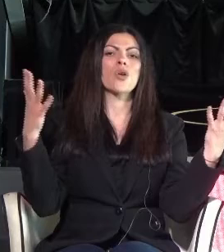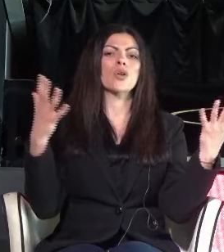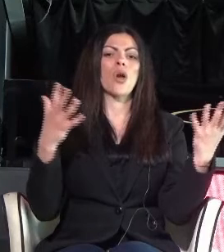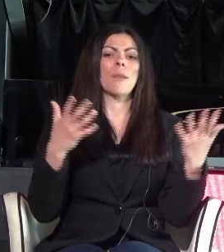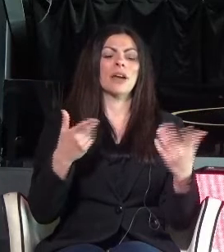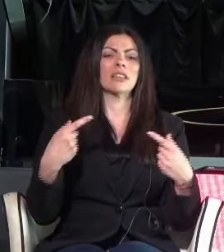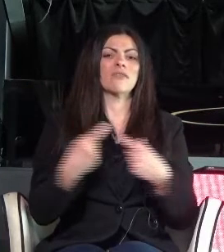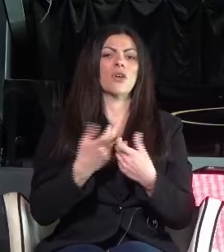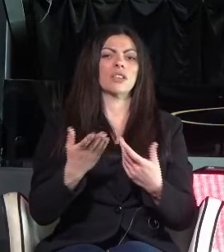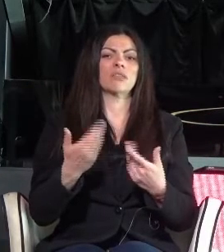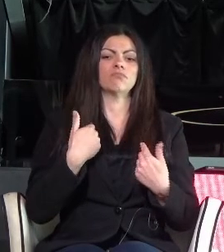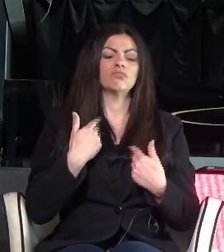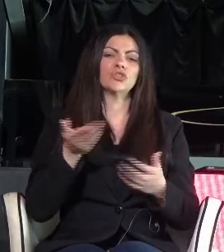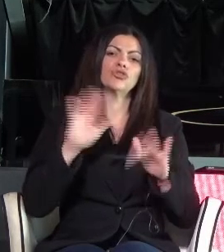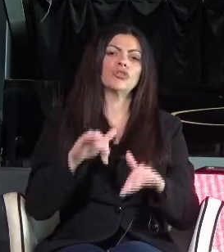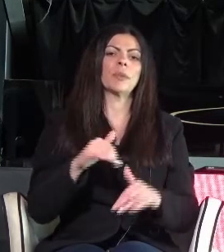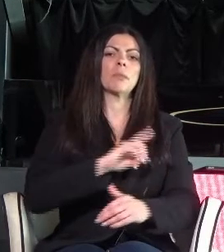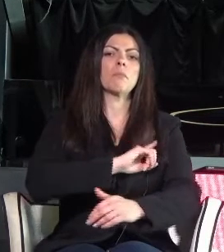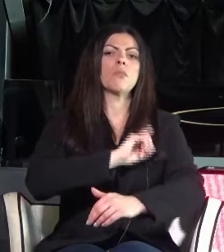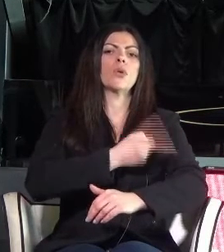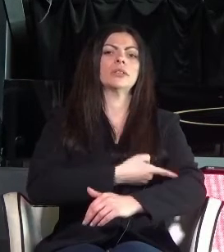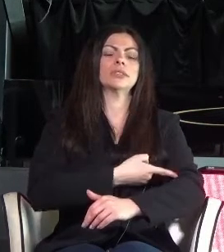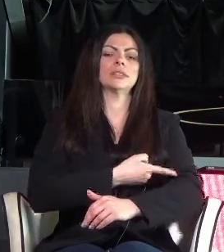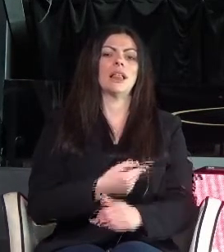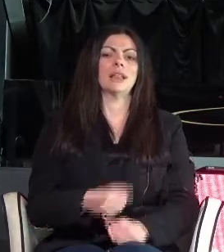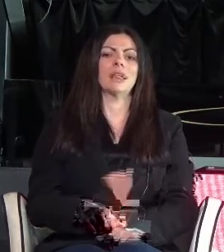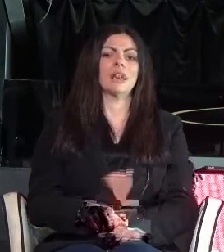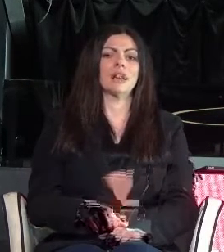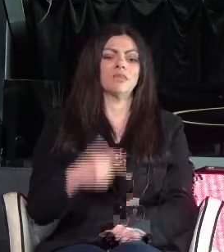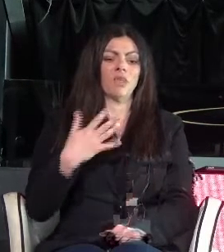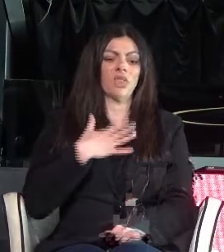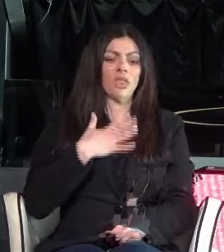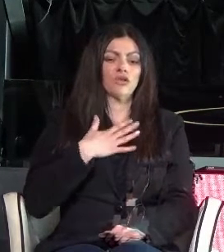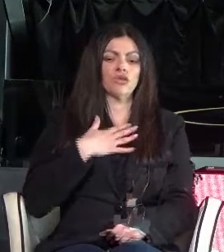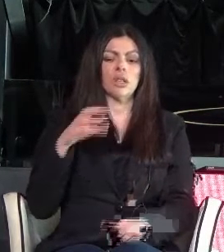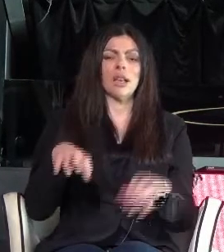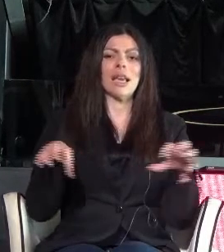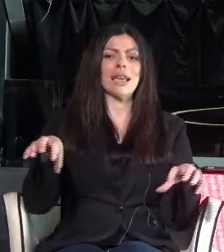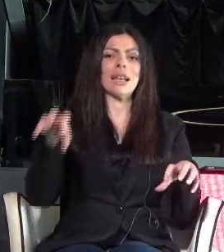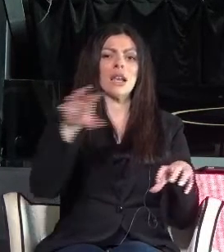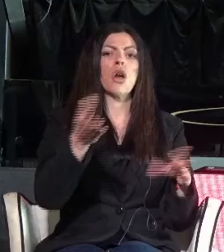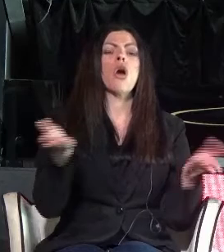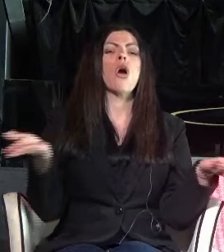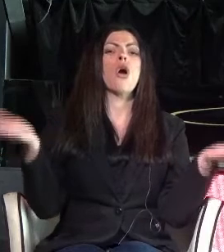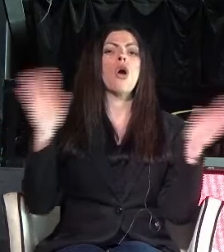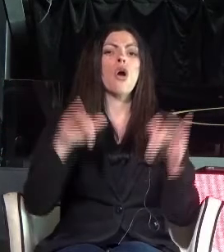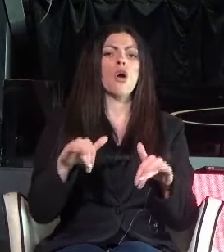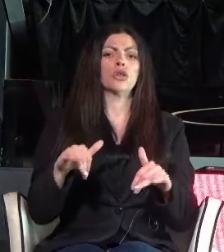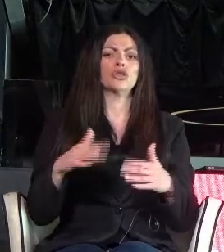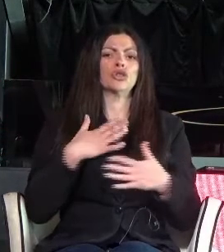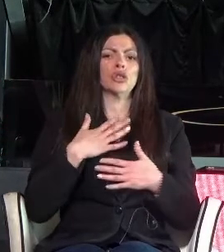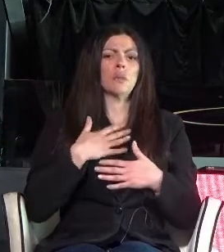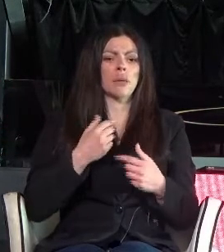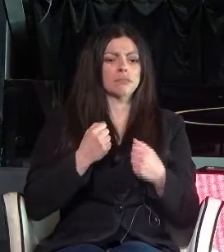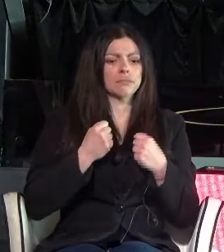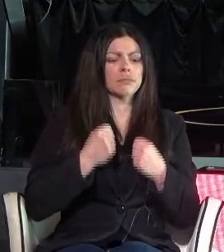will be even more confident in its future and its orientation as pro-democratic